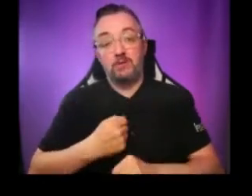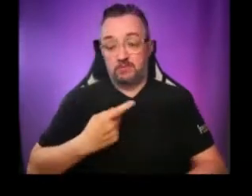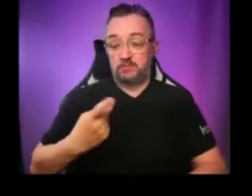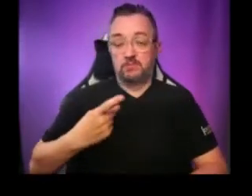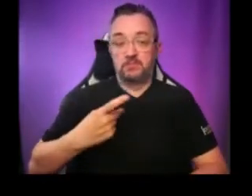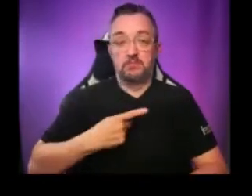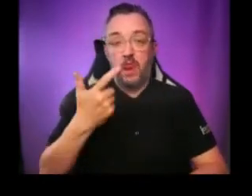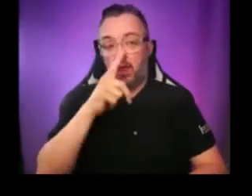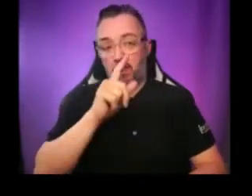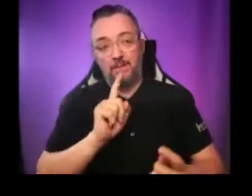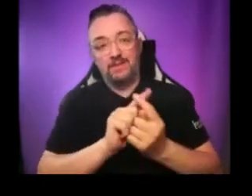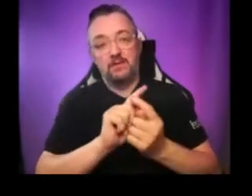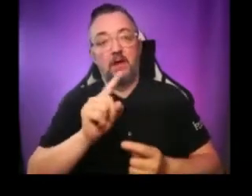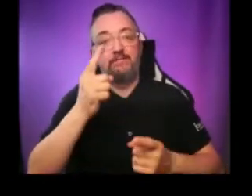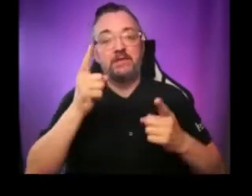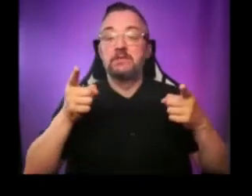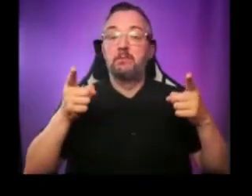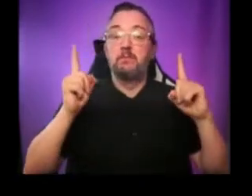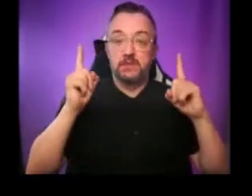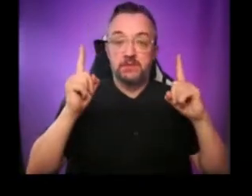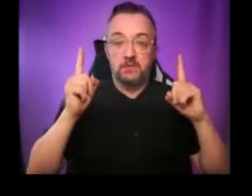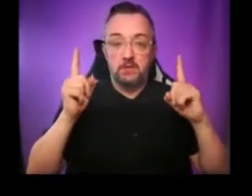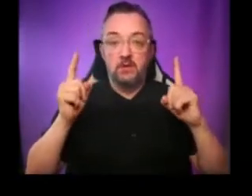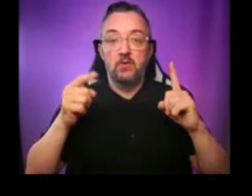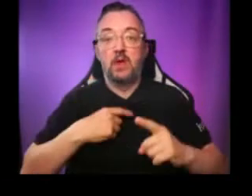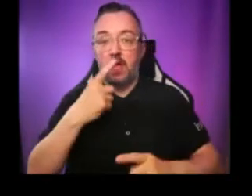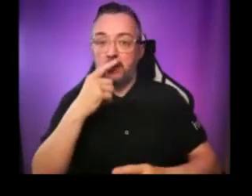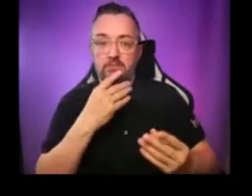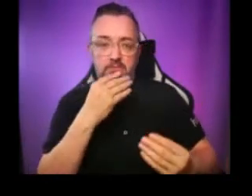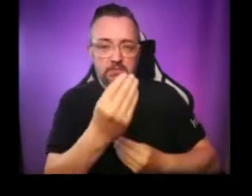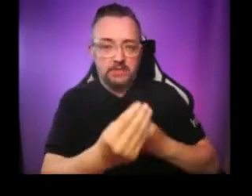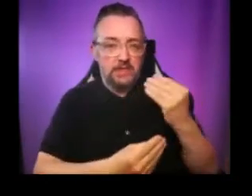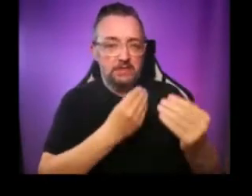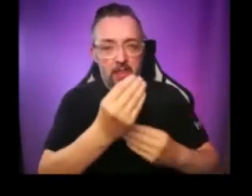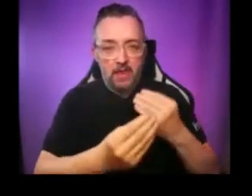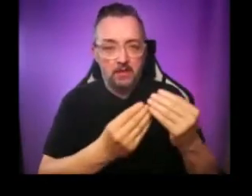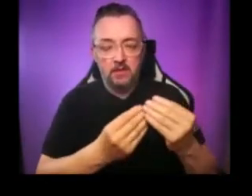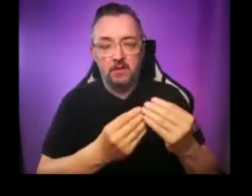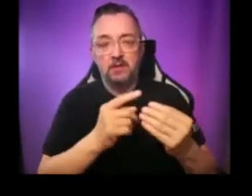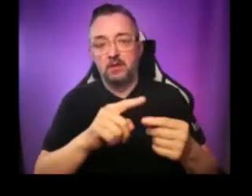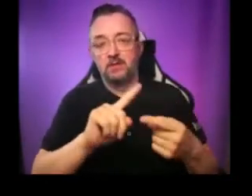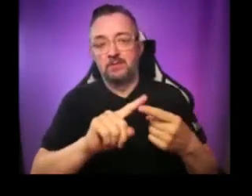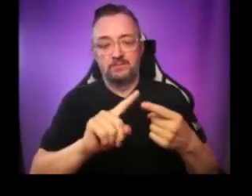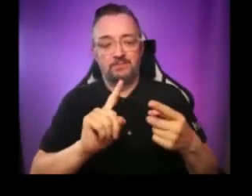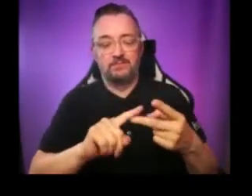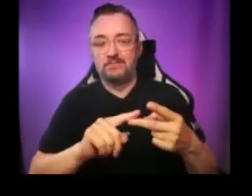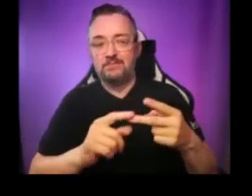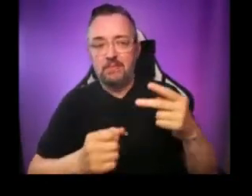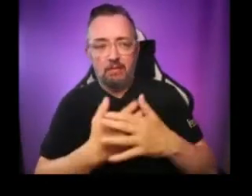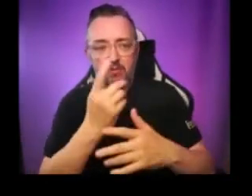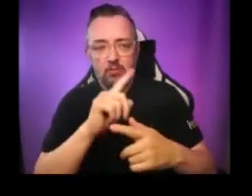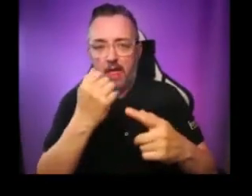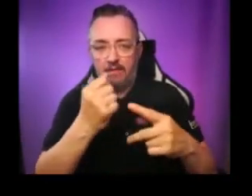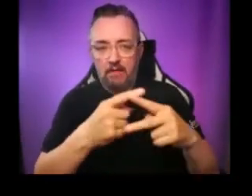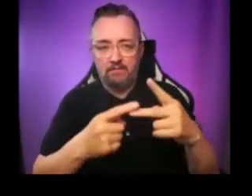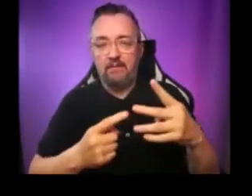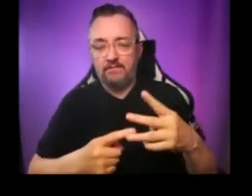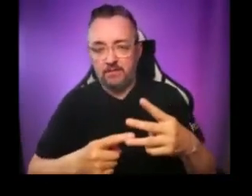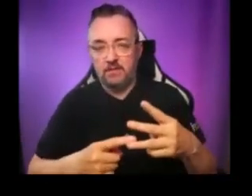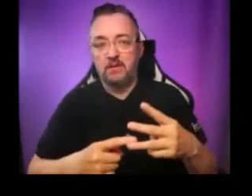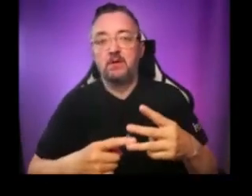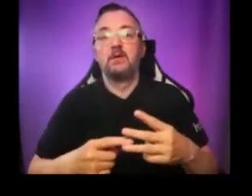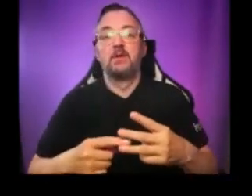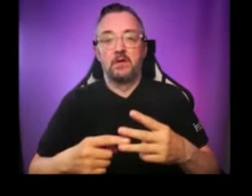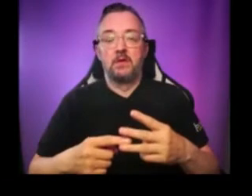meet with our First Minister. We were able to explain to the First Minister these developments and the thinking that was around. And we were